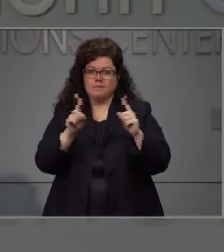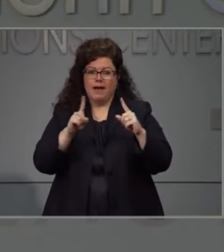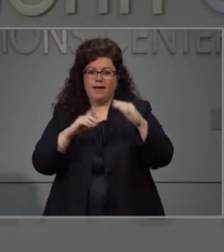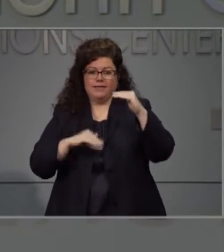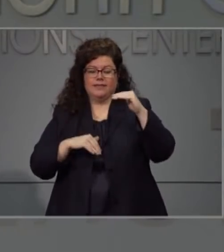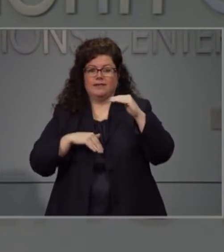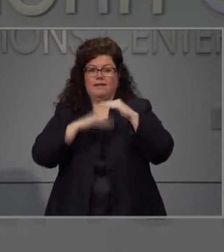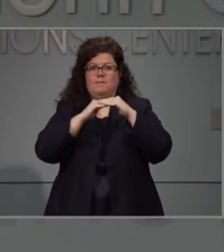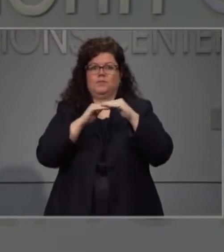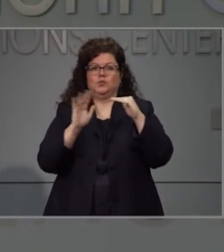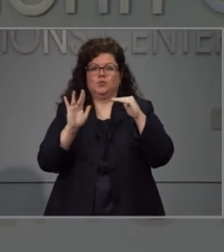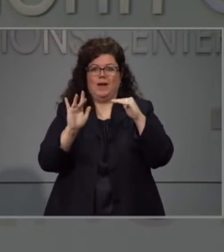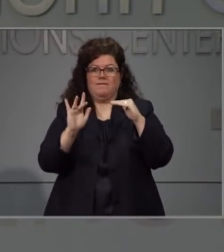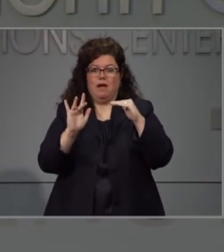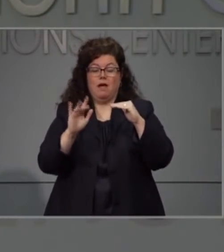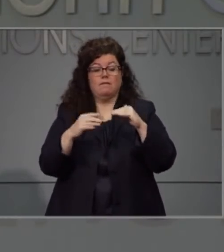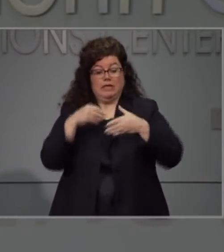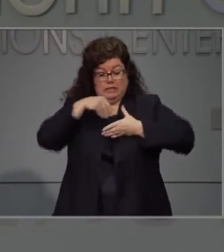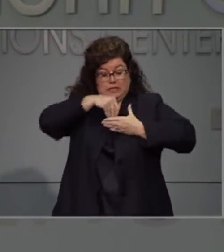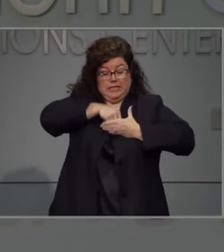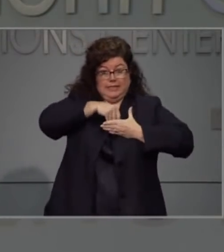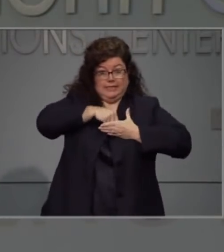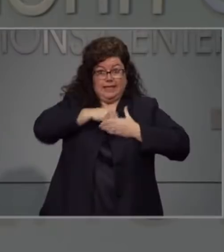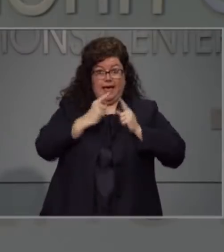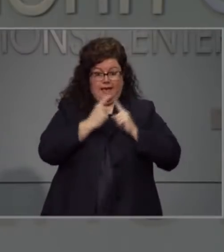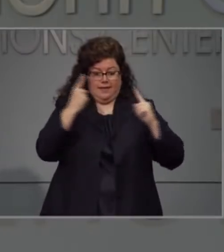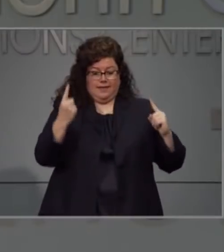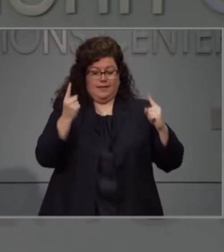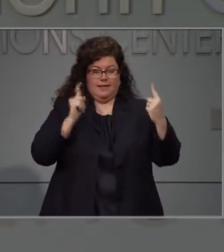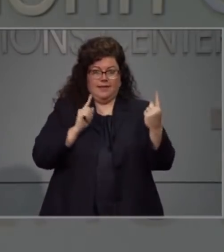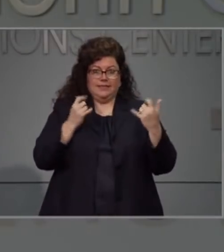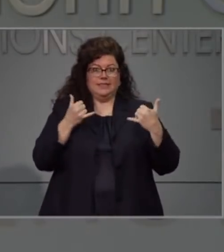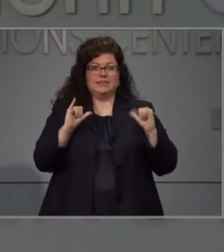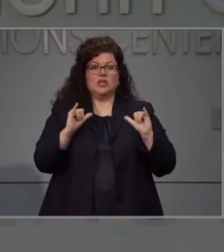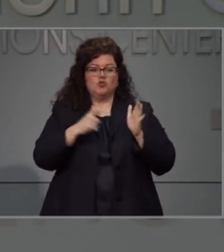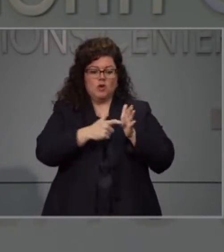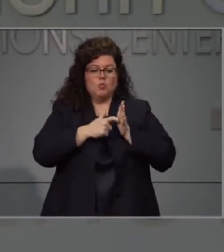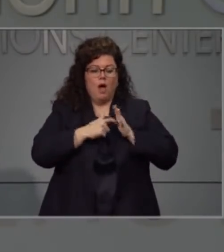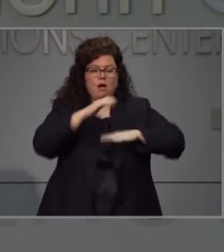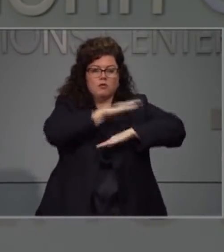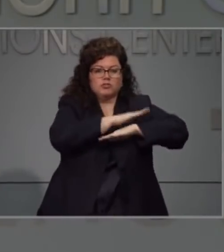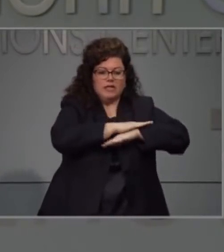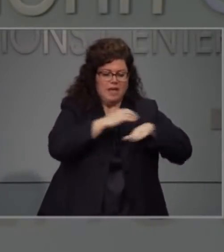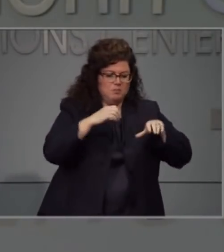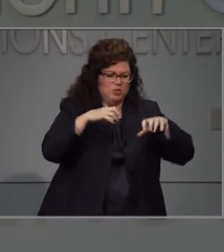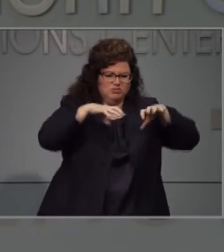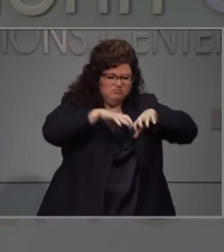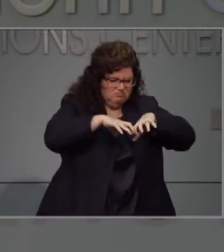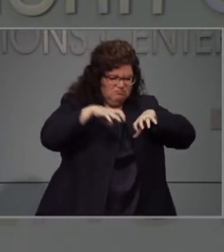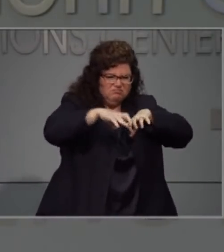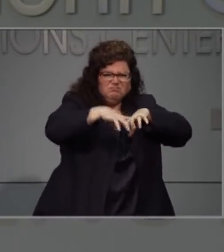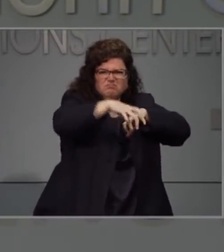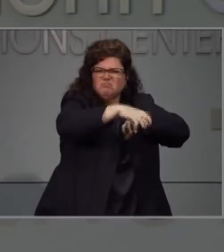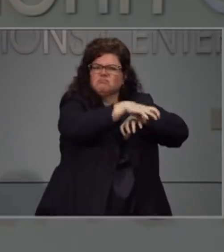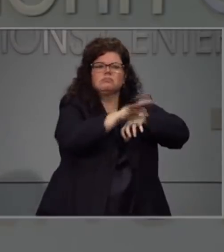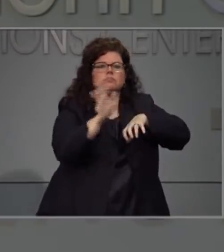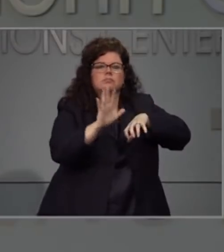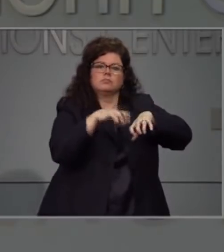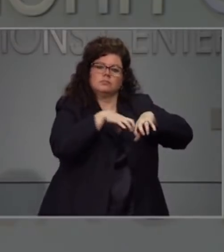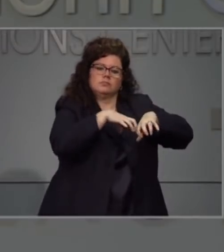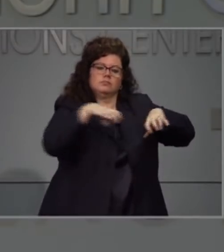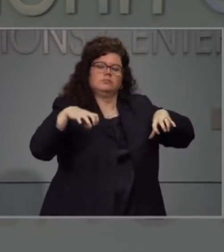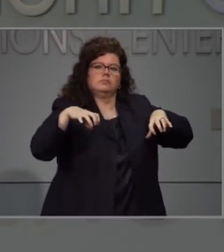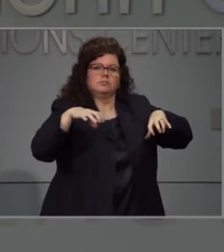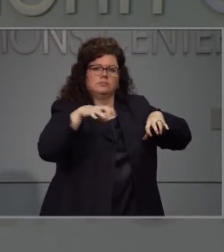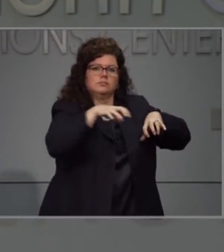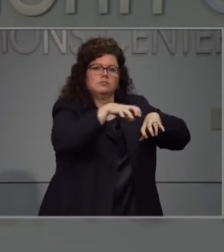social distancing in the restaurant. And I think that we're going to see people be able to go in and to feel safe